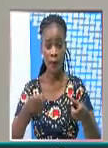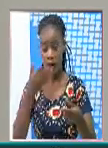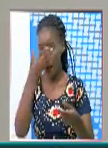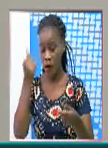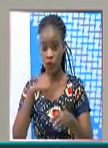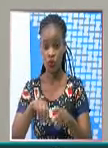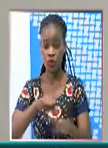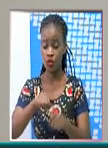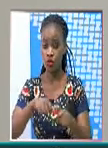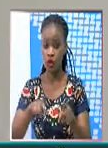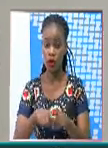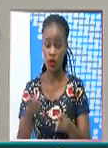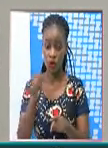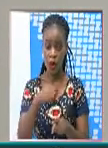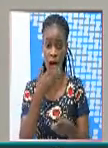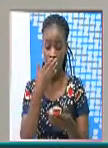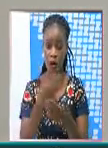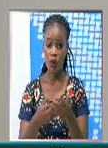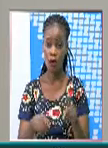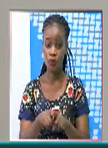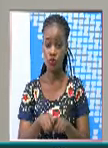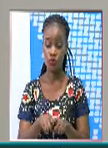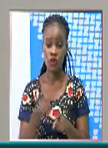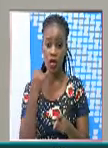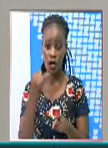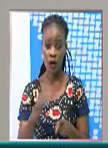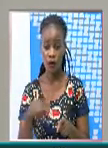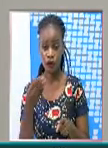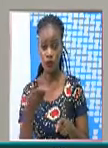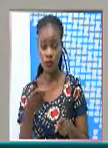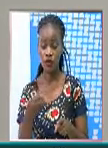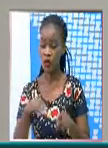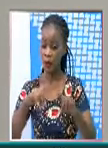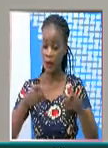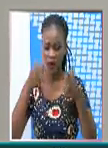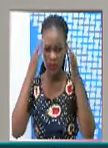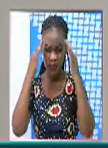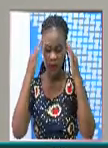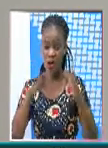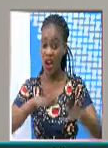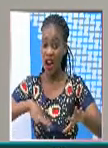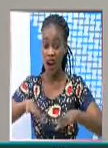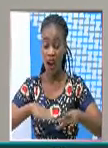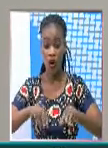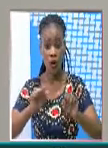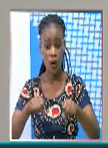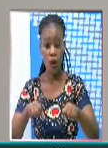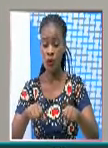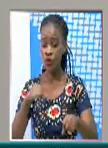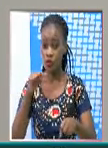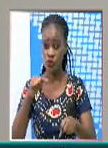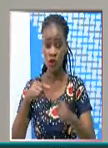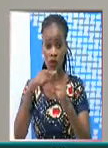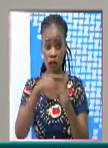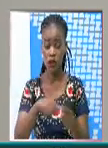not just about quality. Quality is absolutely crucial, but also quantity. Imagine a situation in which you export a ton,